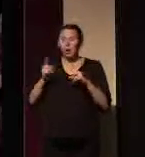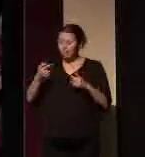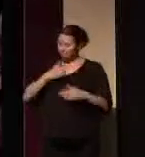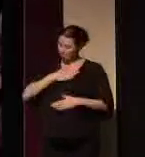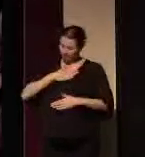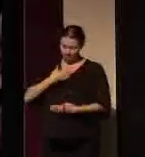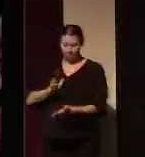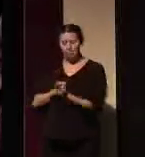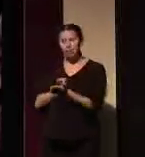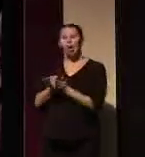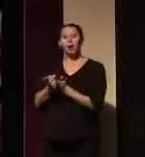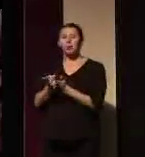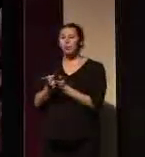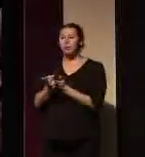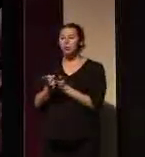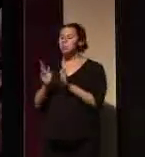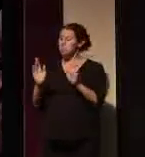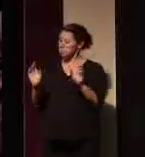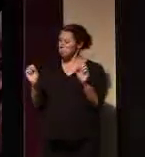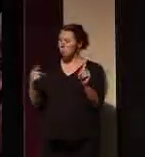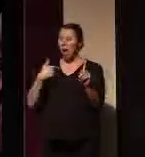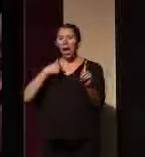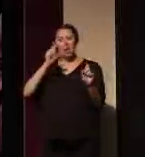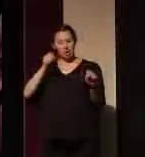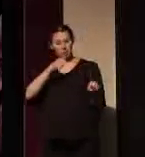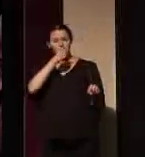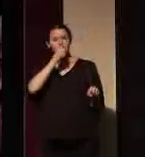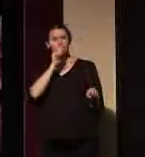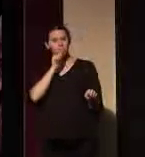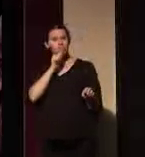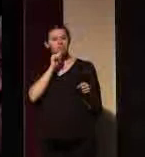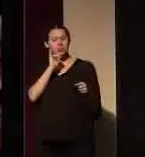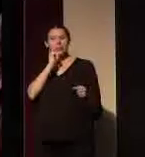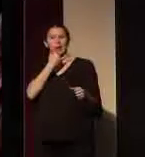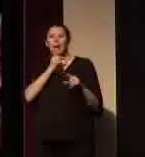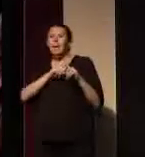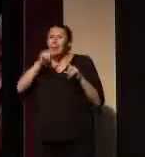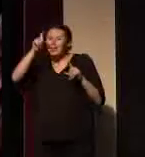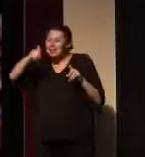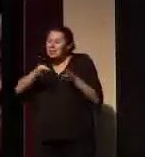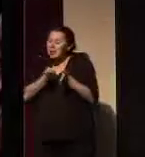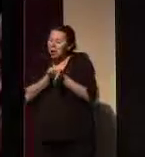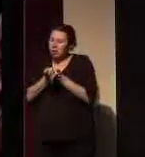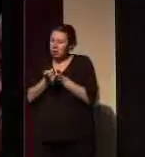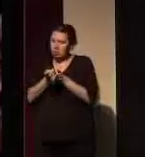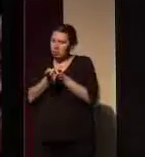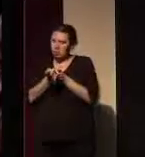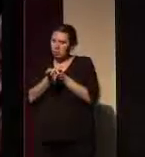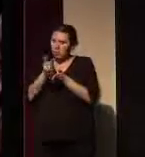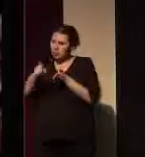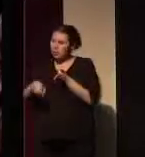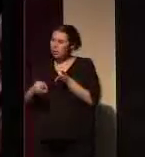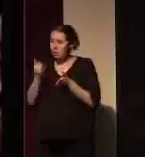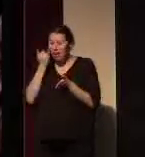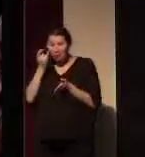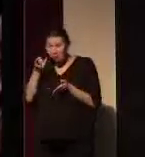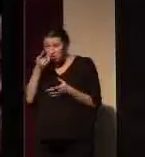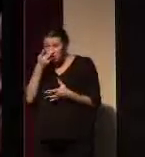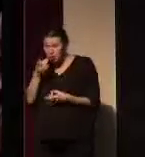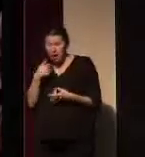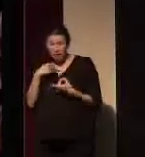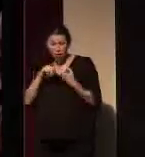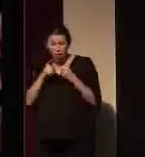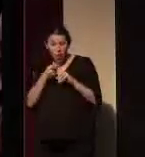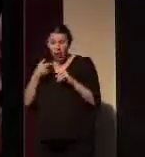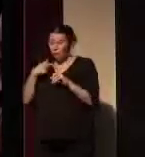me. I can deal with mistakes, but I got to have honesty. So that's what for anybody interested, has a friend and I've